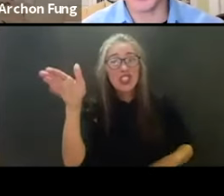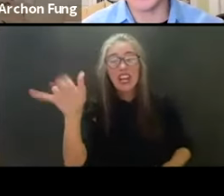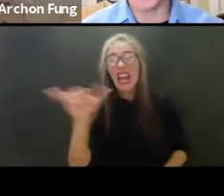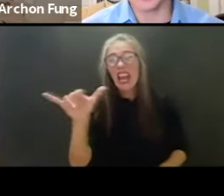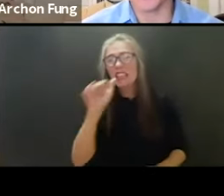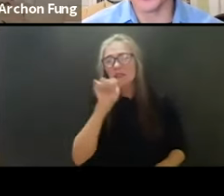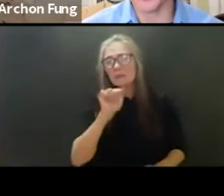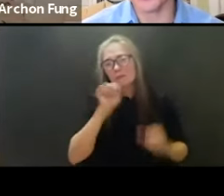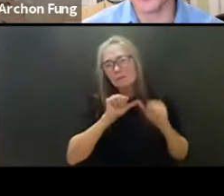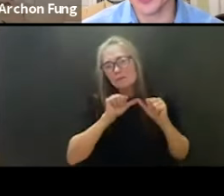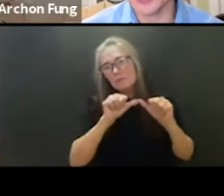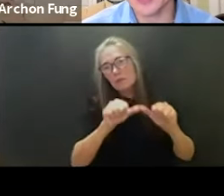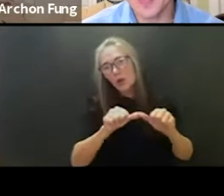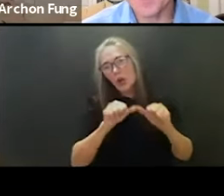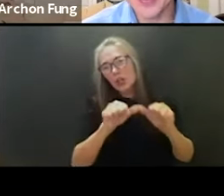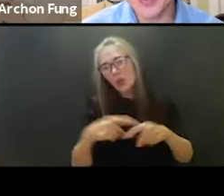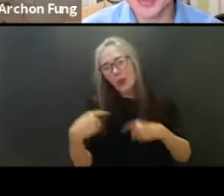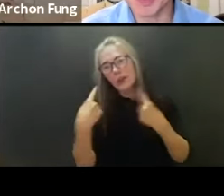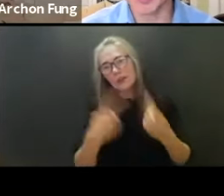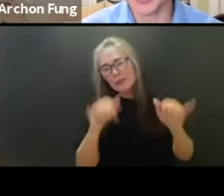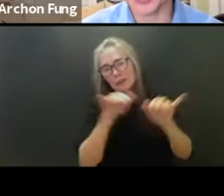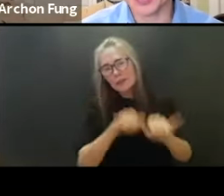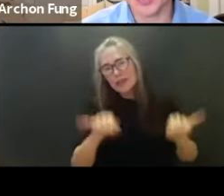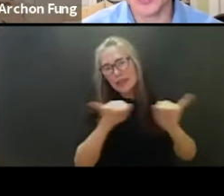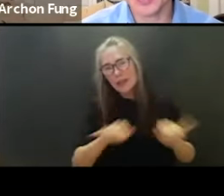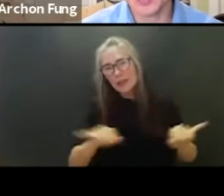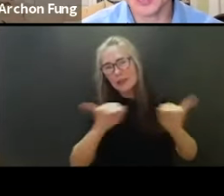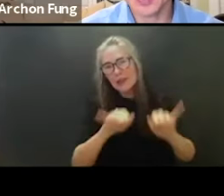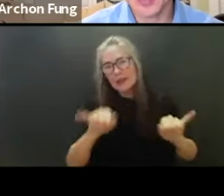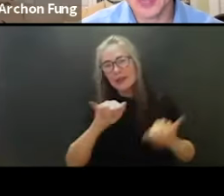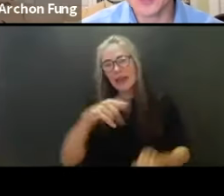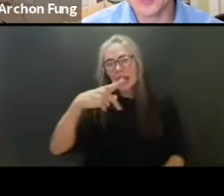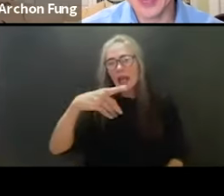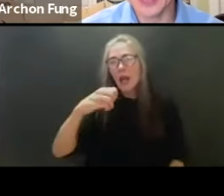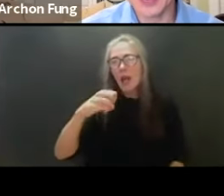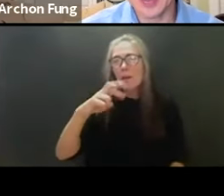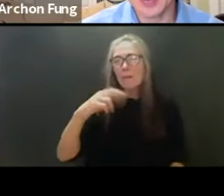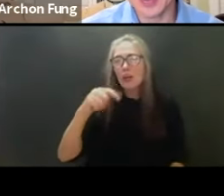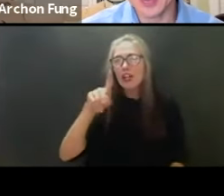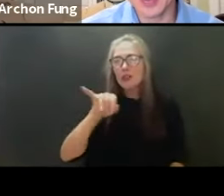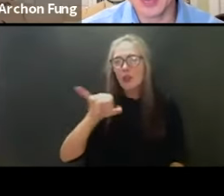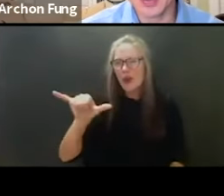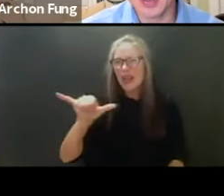that the most likely future for us is purgatory. And then